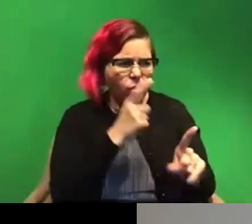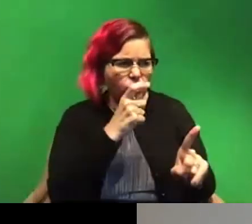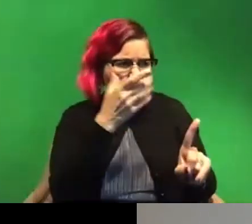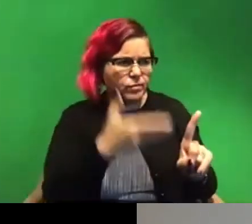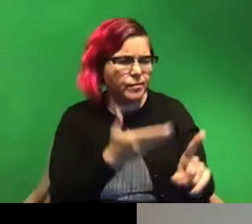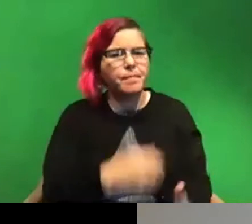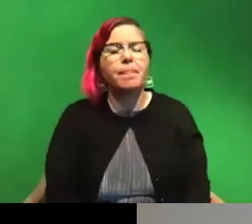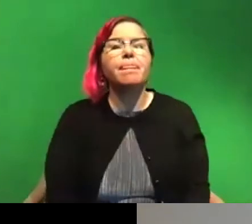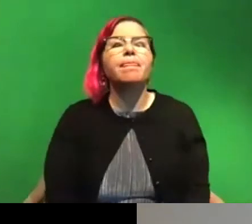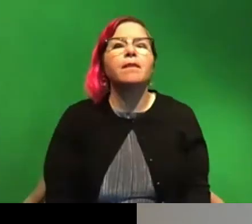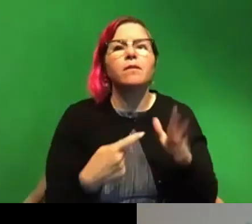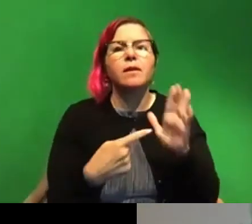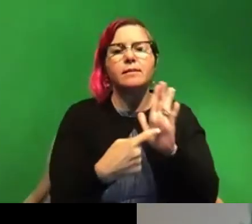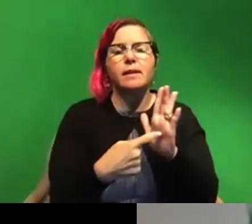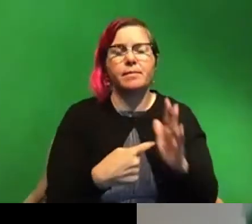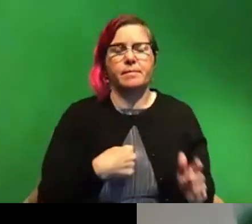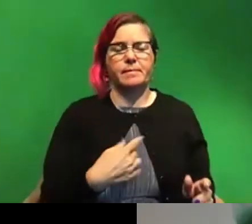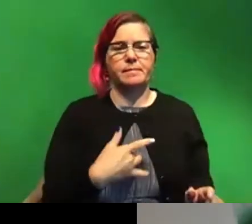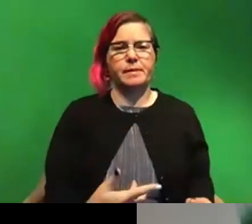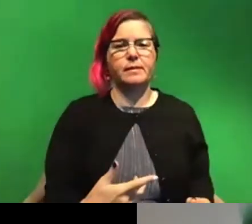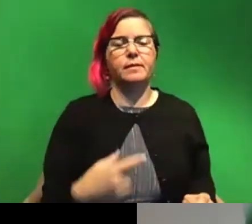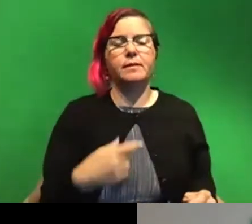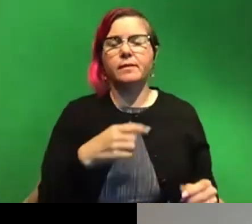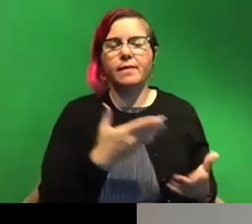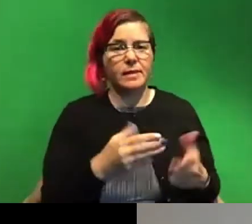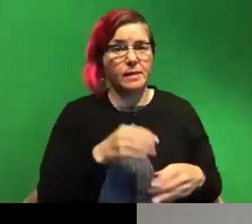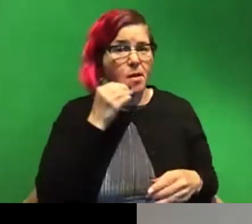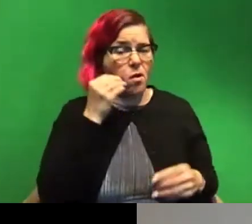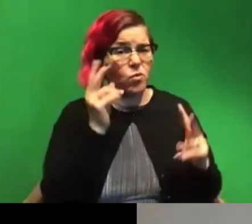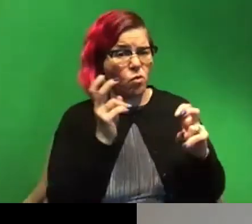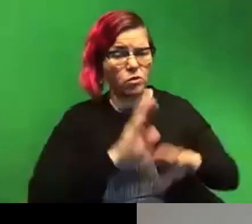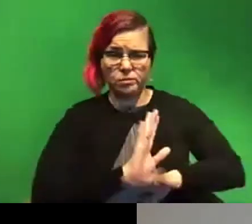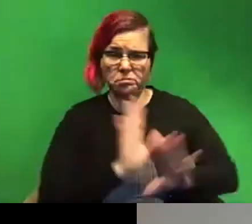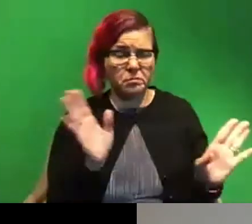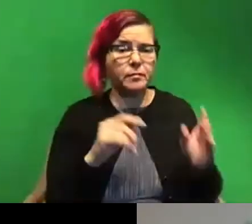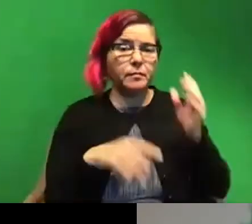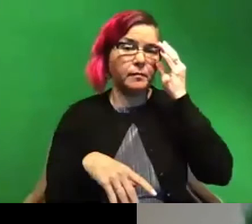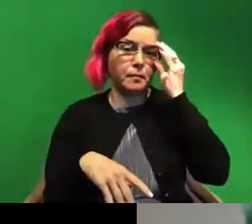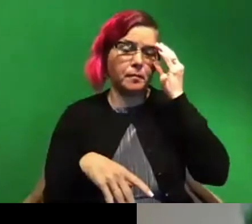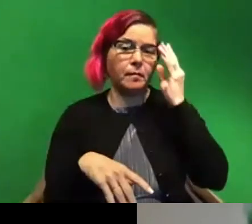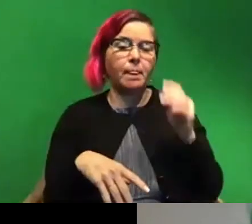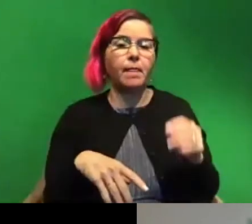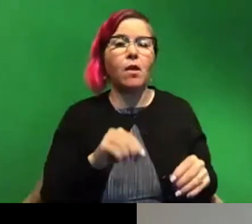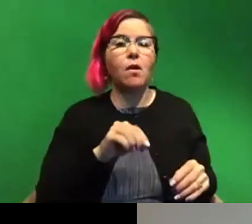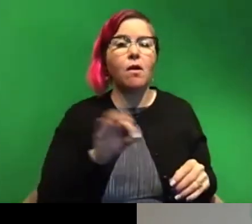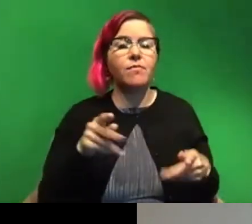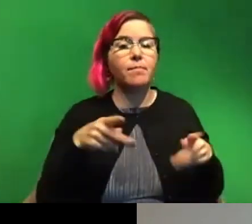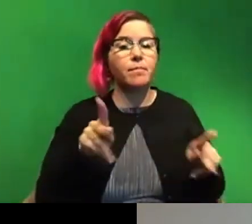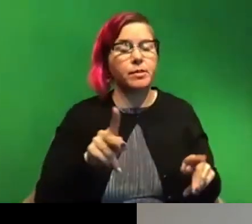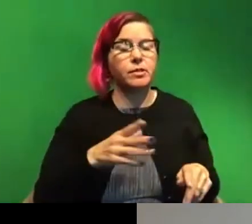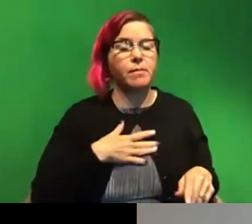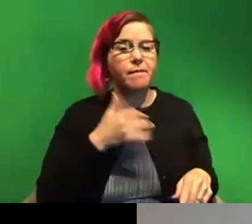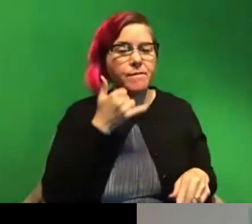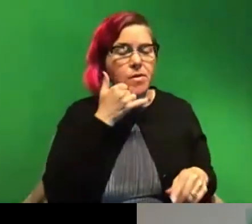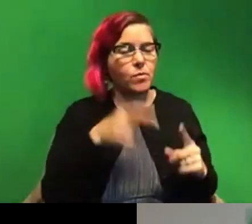So for instance, some things that I do, like I said, I don't have things that record in my home. I actually turn off the permissions for my phone when I'm not using something that